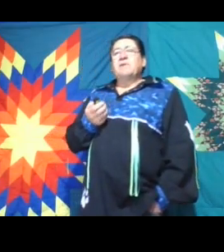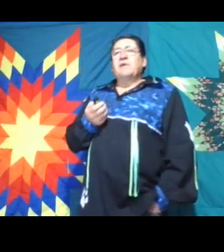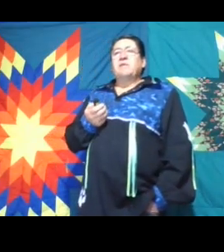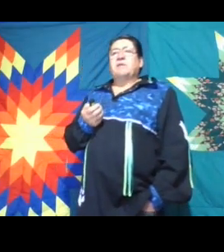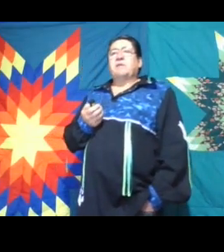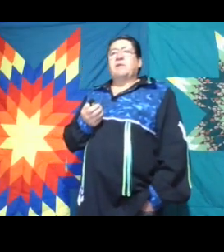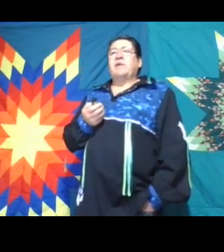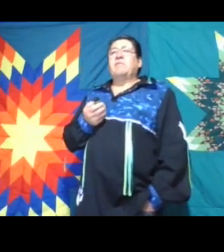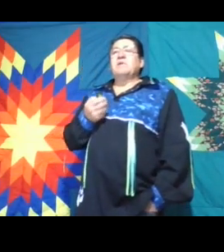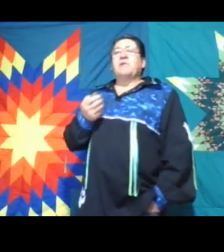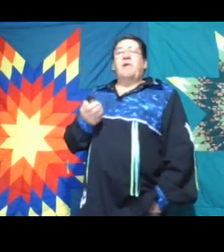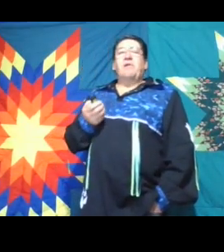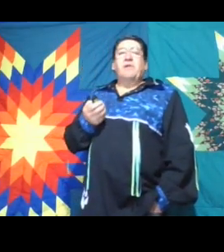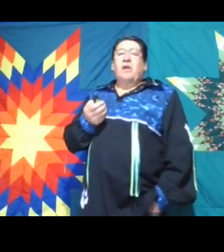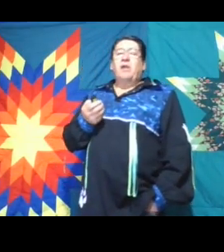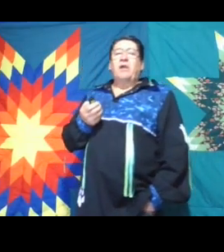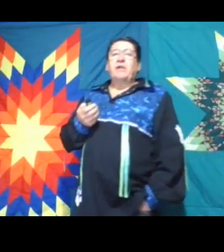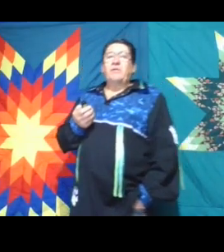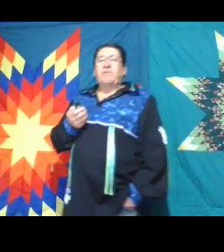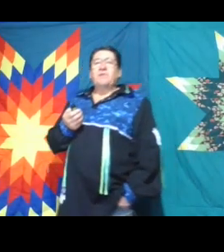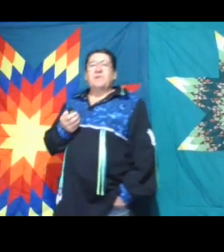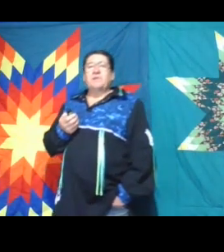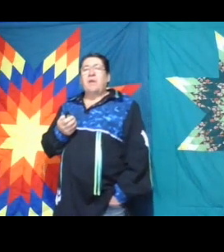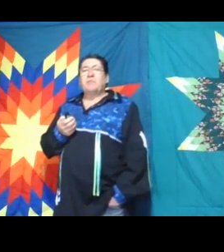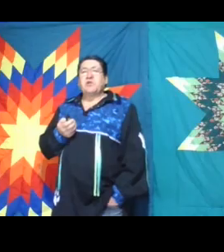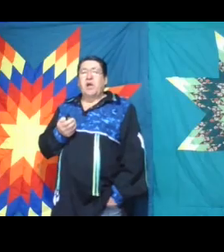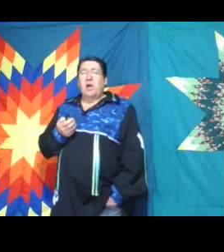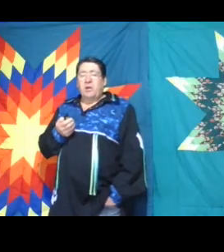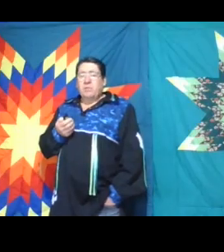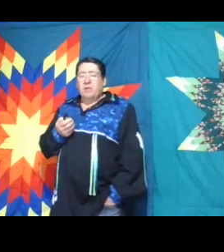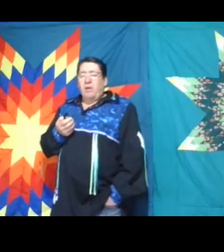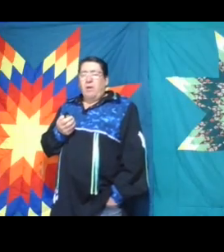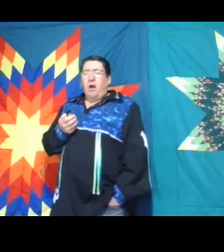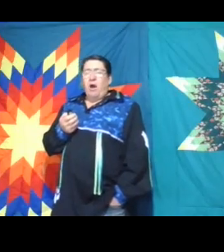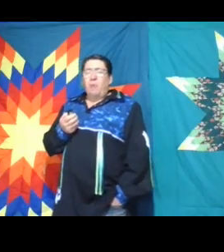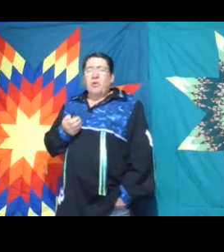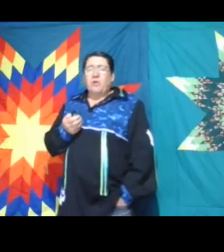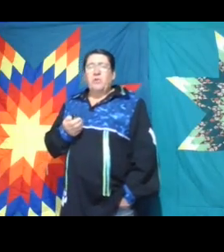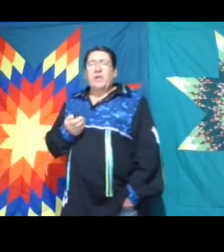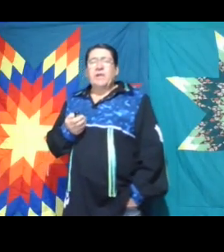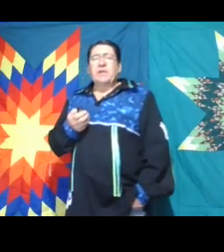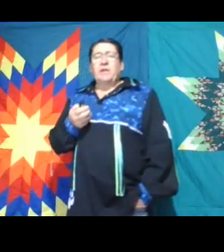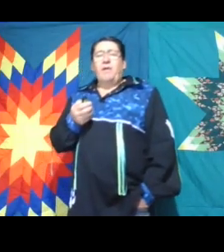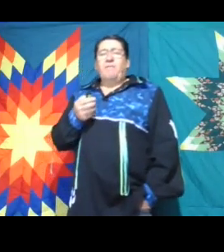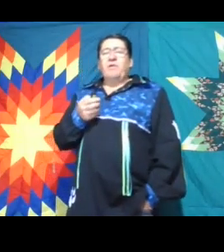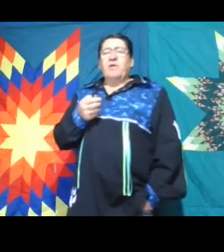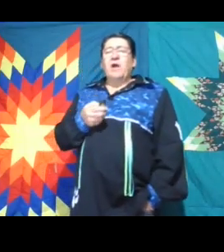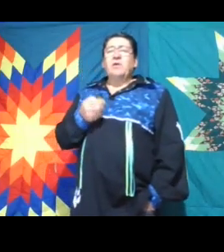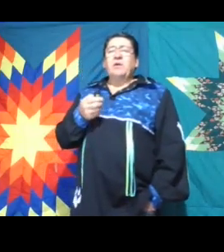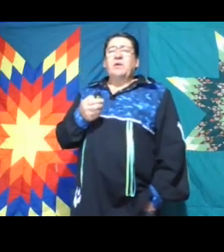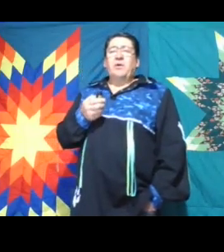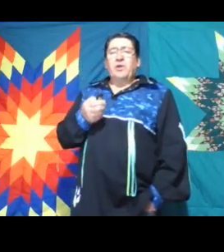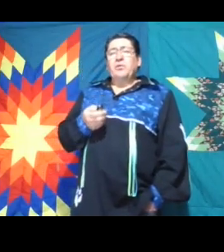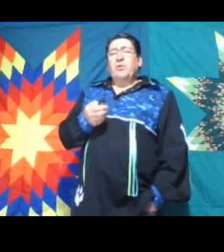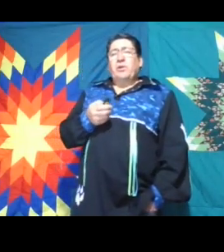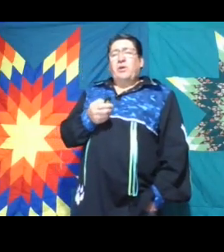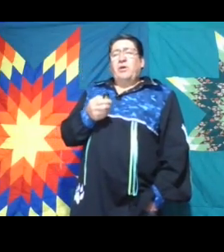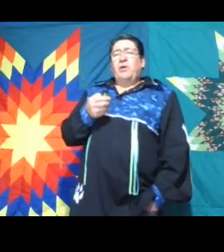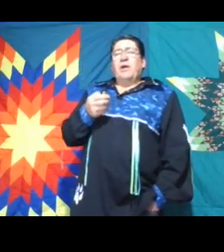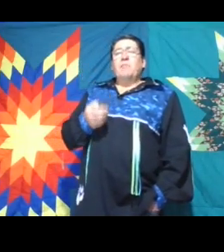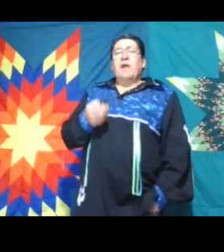life skills to even start. A lot of the first time jobs, opportunities for young or